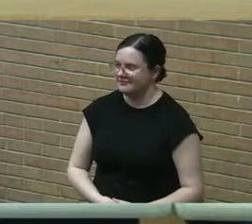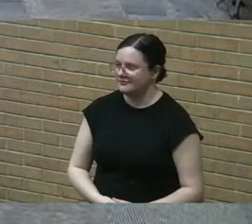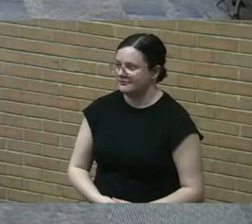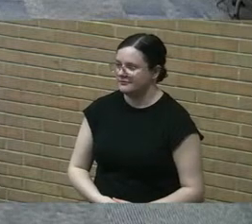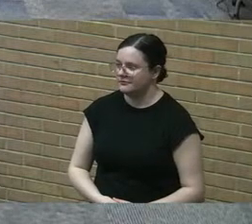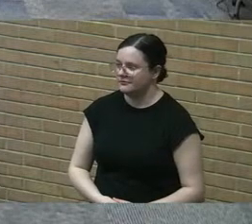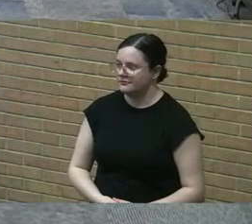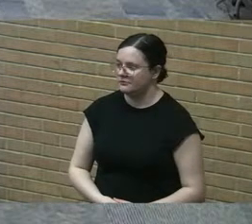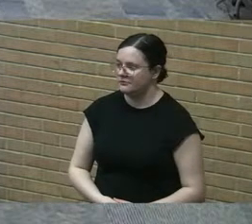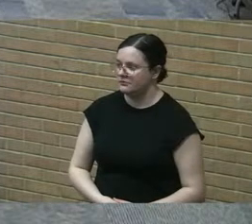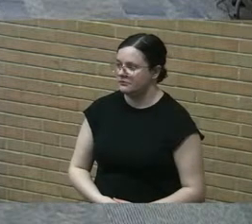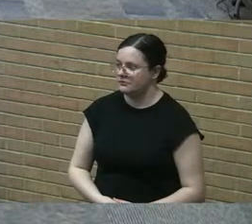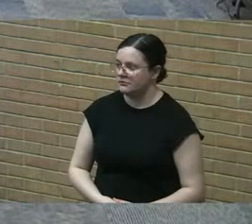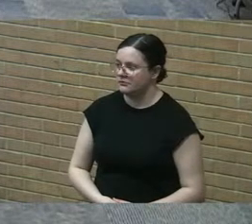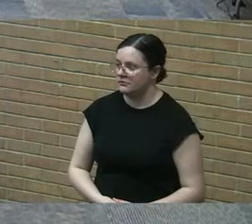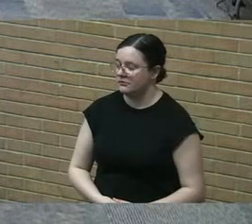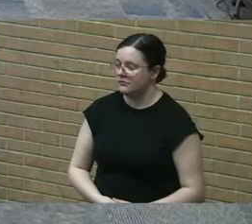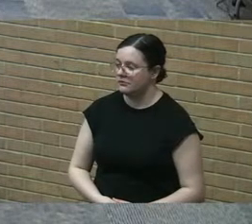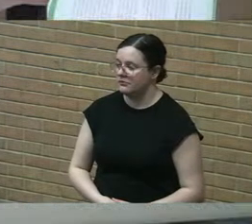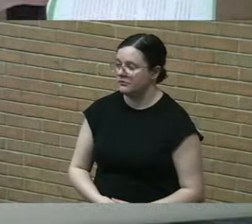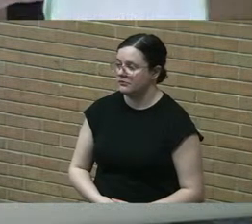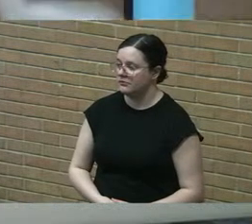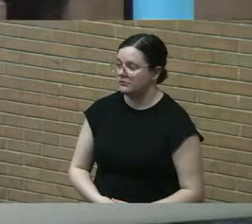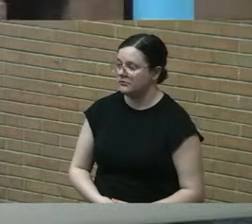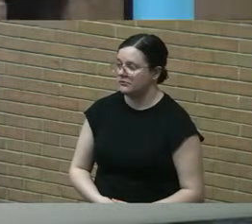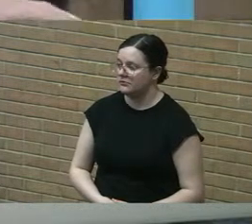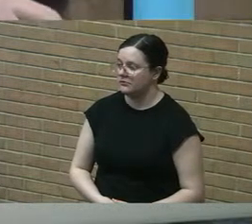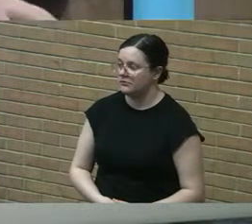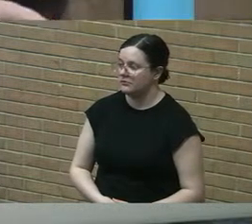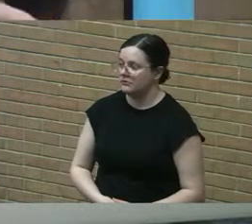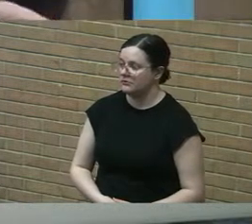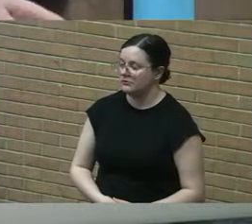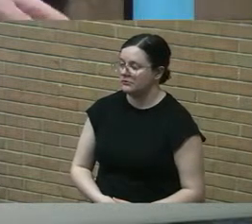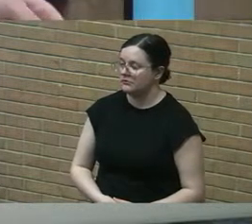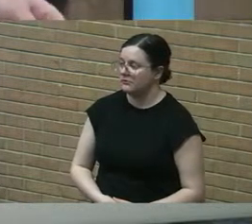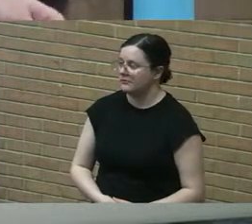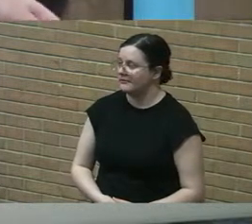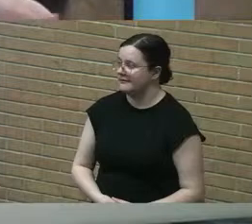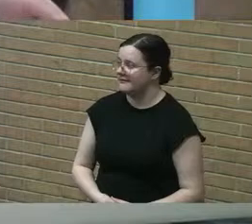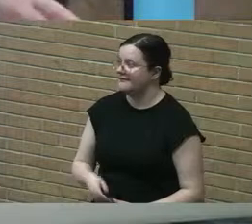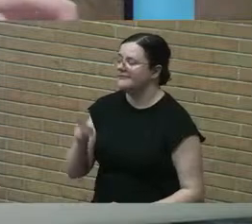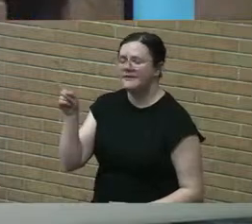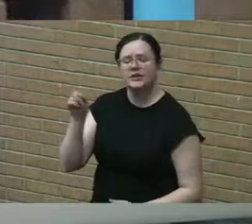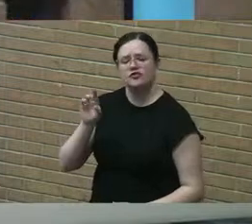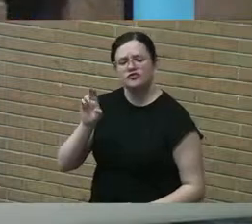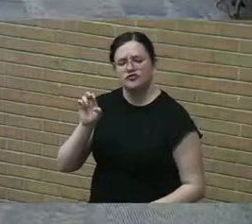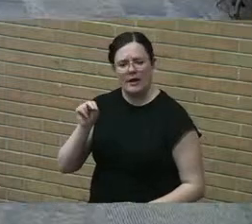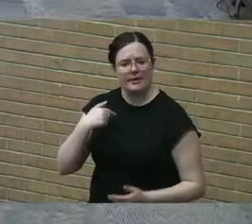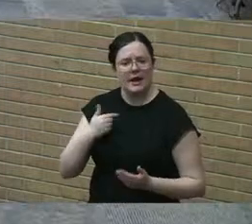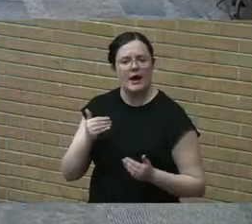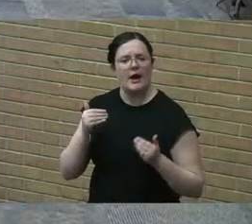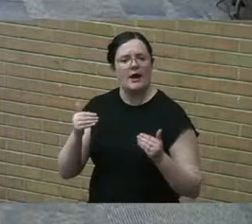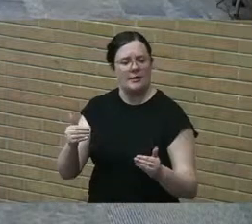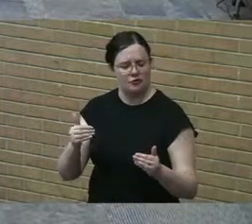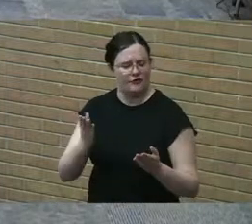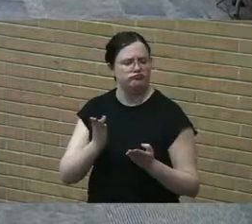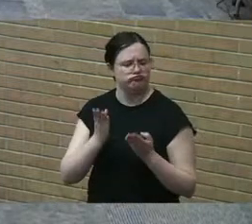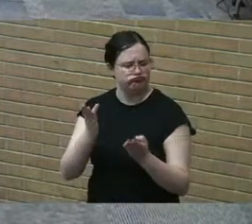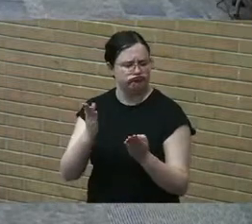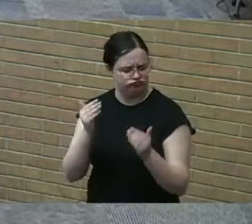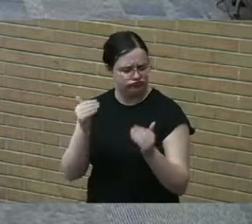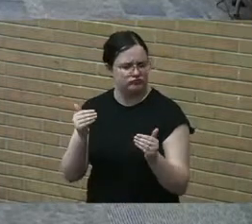Not signed, but. Sure. Sorry. I move that we receive and file the communications offered during the public